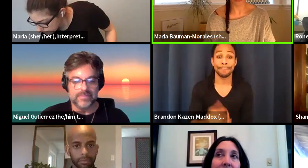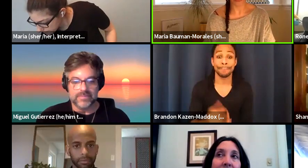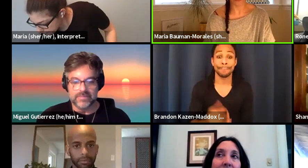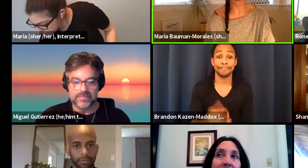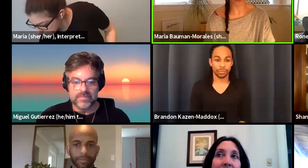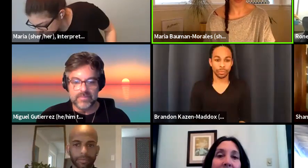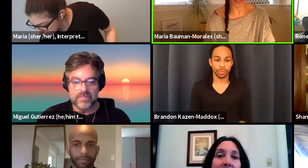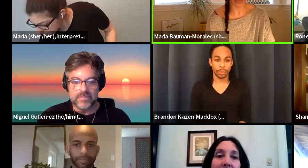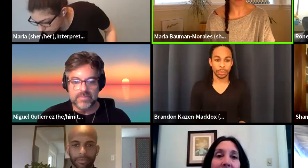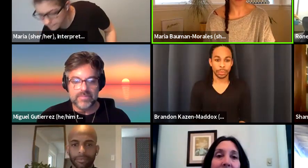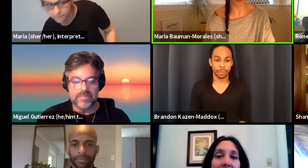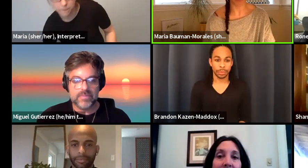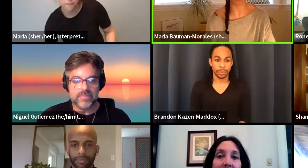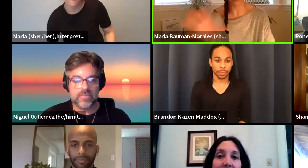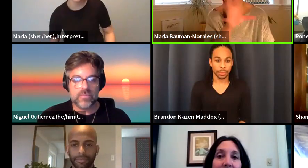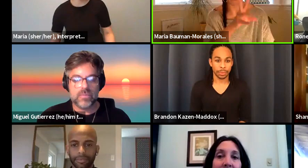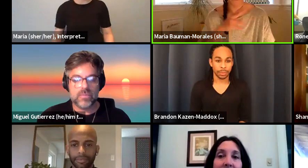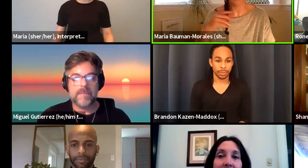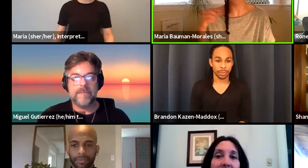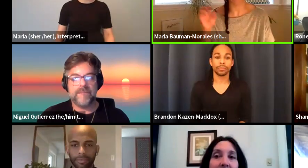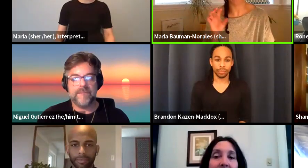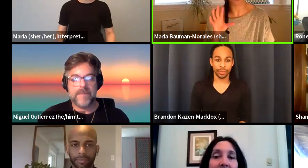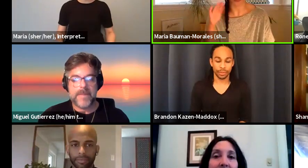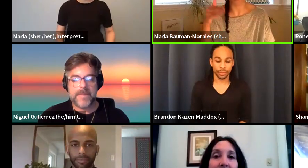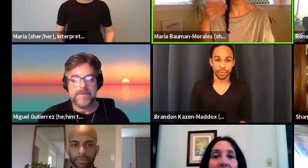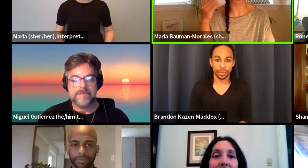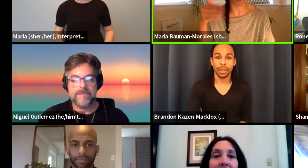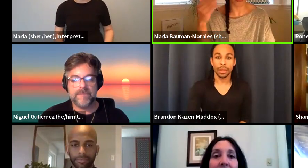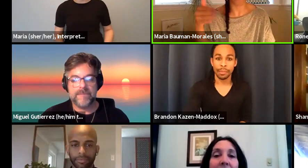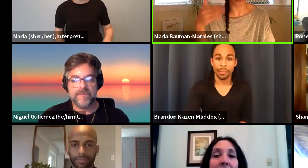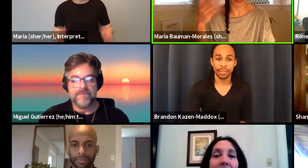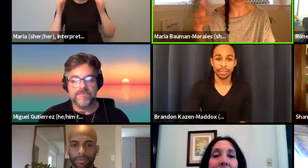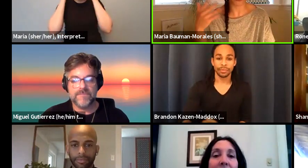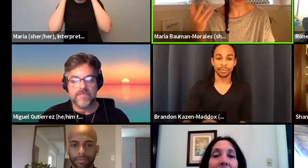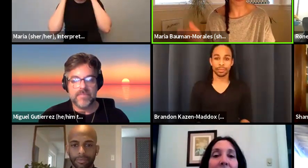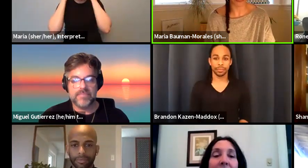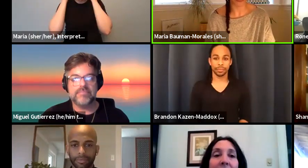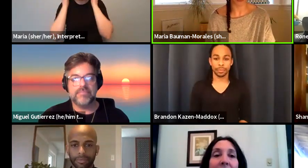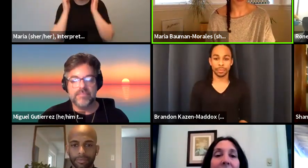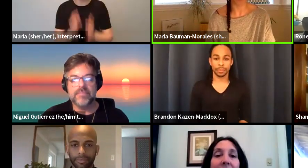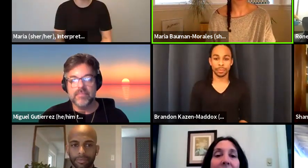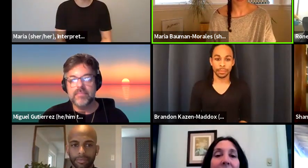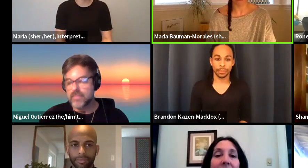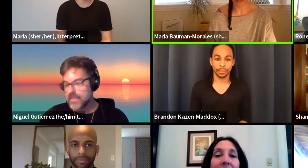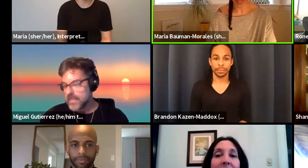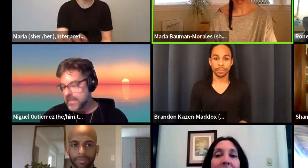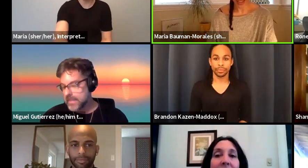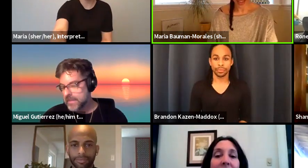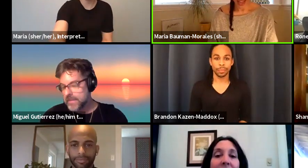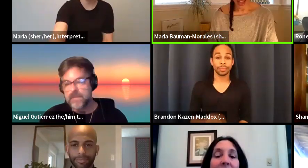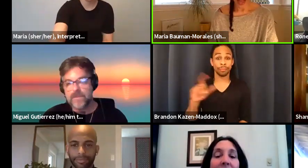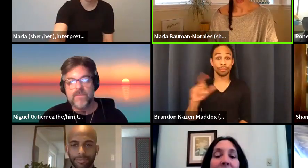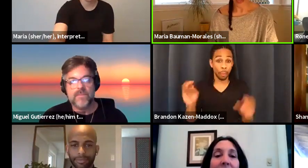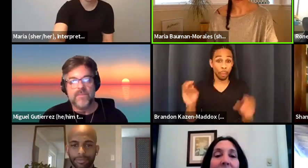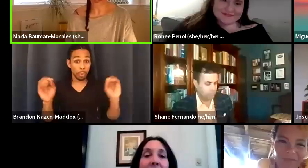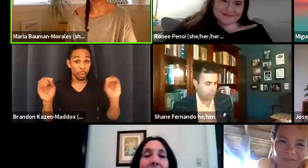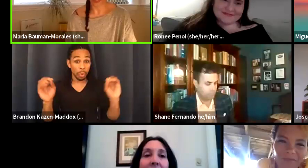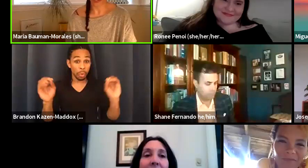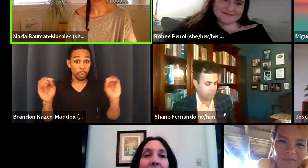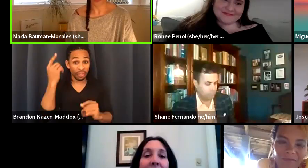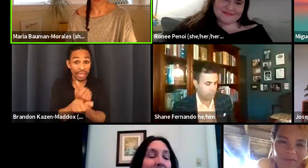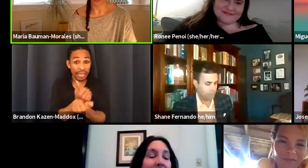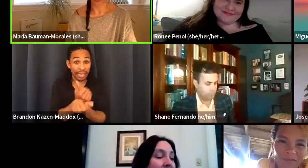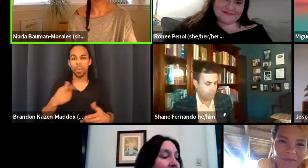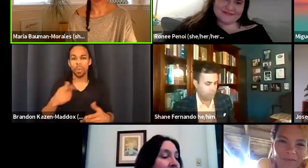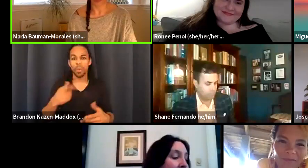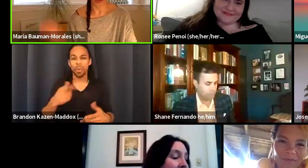Well, in that case, we can move on, because I have a feeling that this will have a snowball effect as we continue, yeah? I really